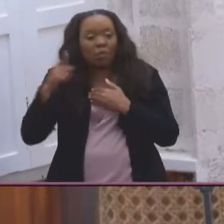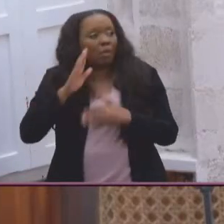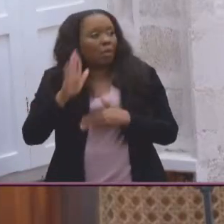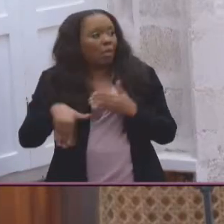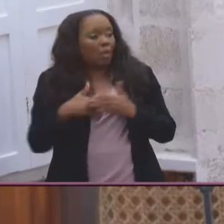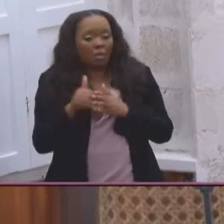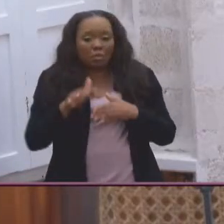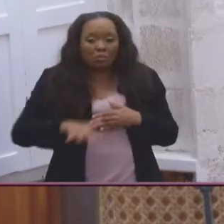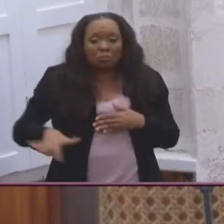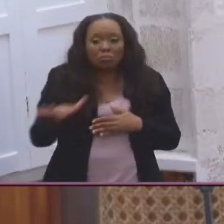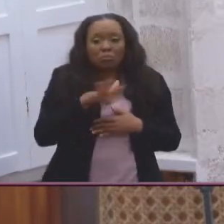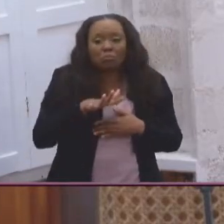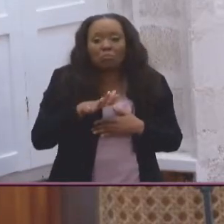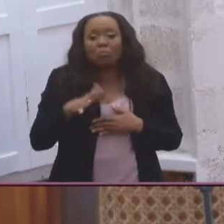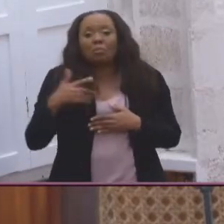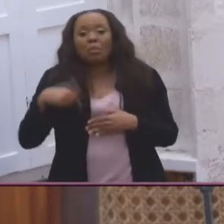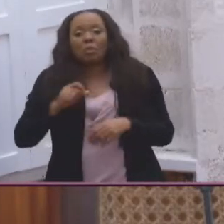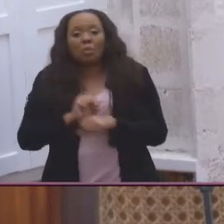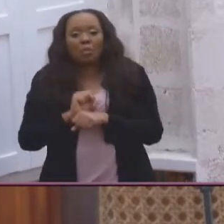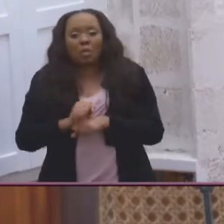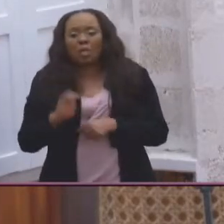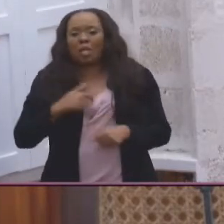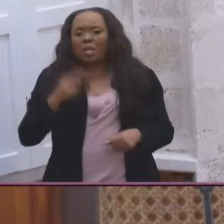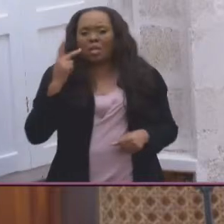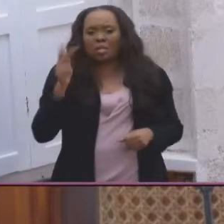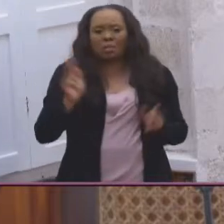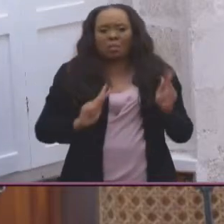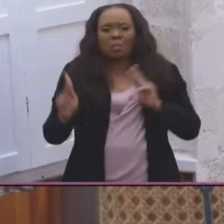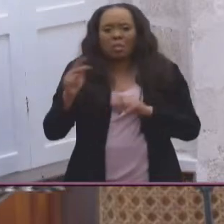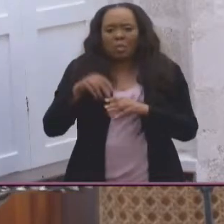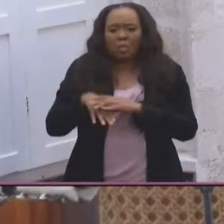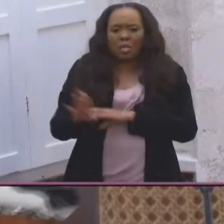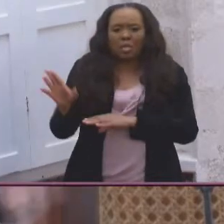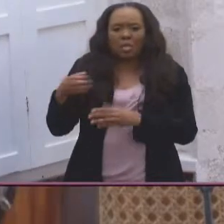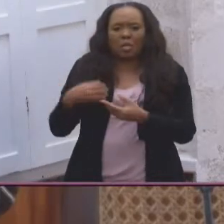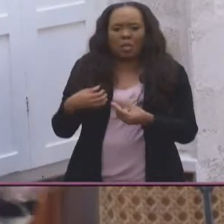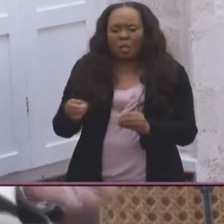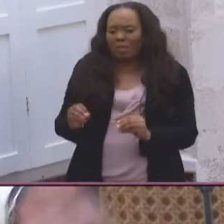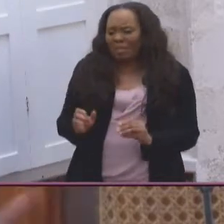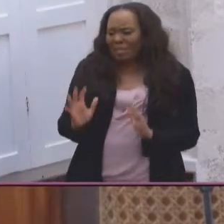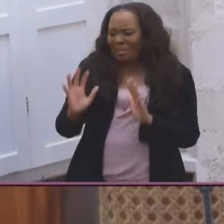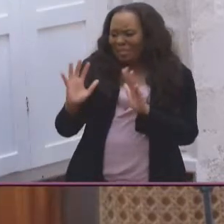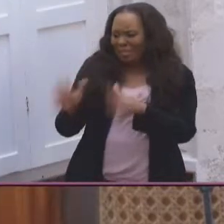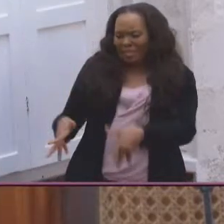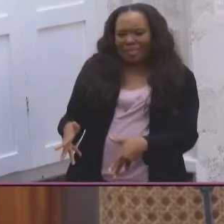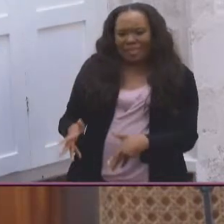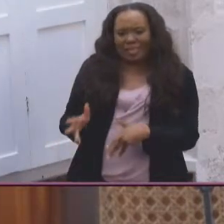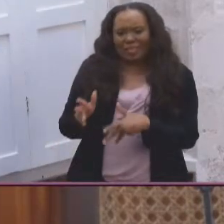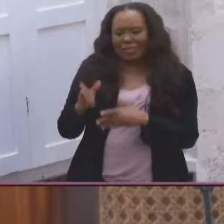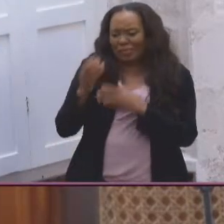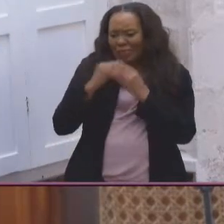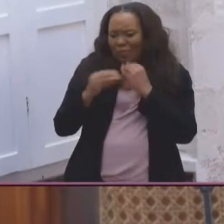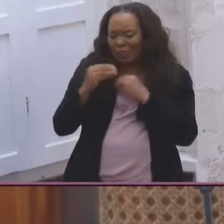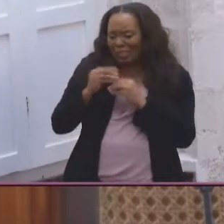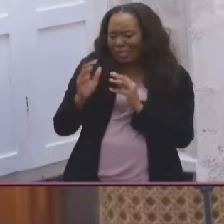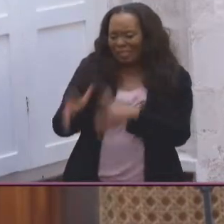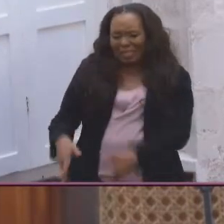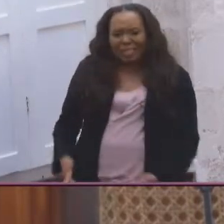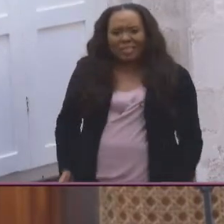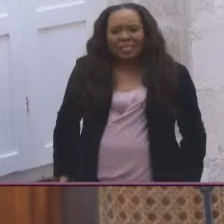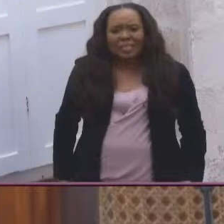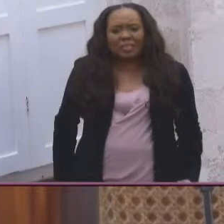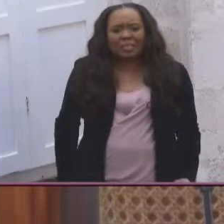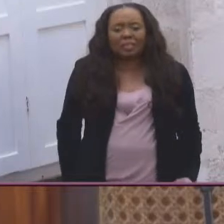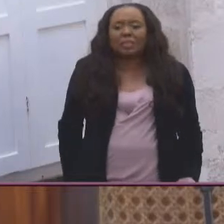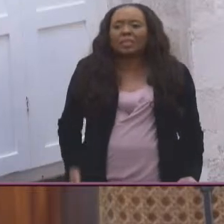which we work. I see people go into offices and leave all kinds of food when they know that the